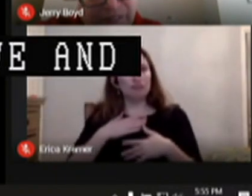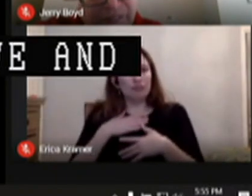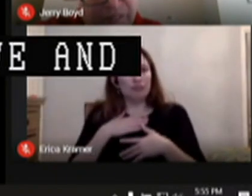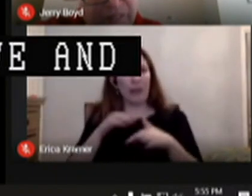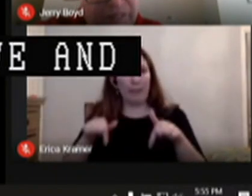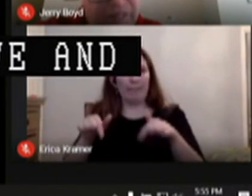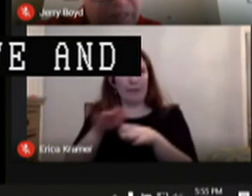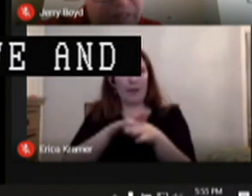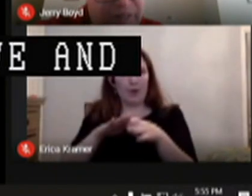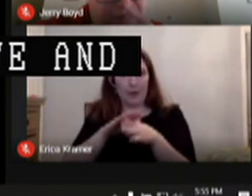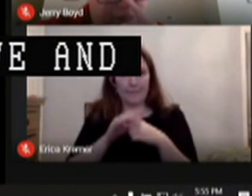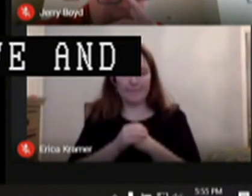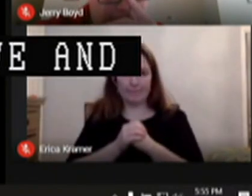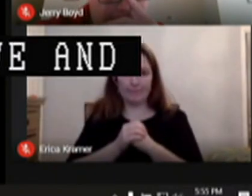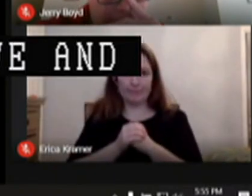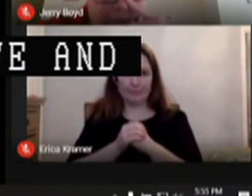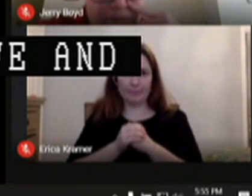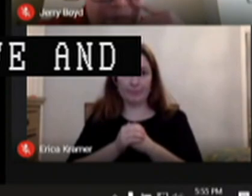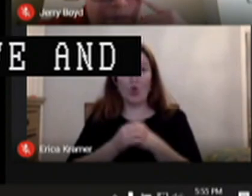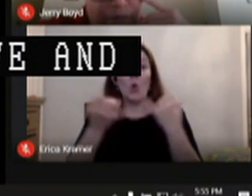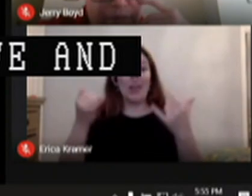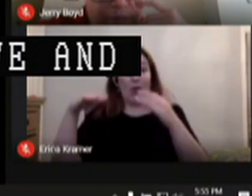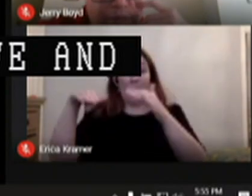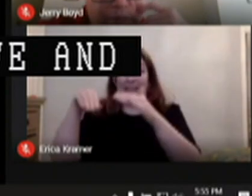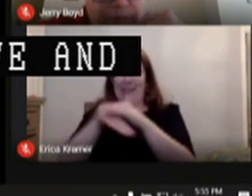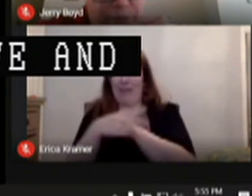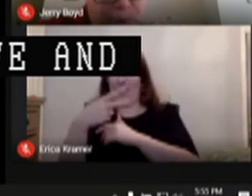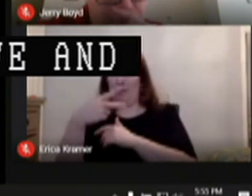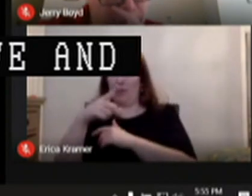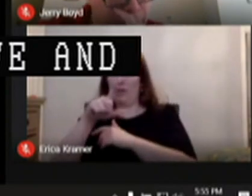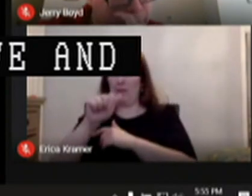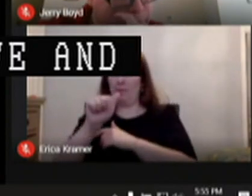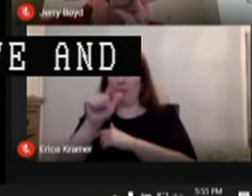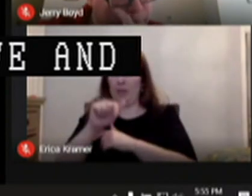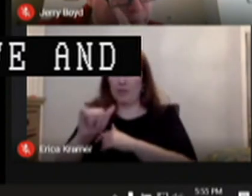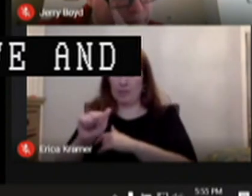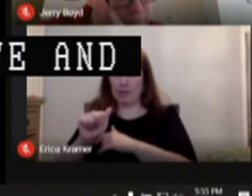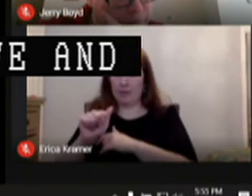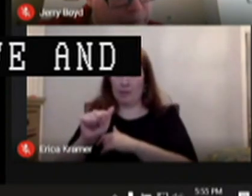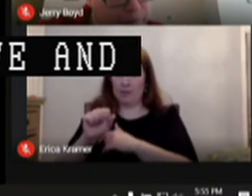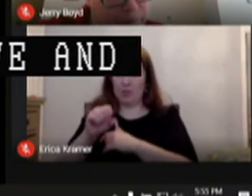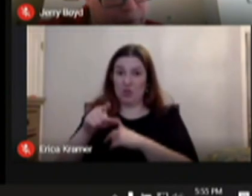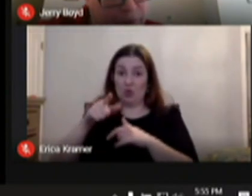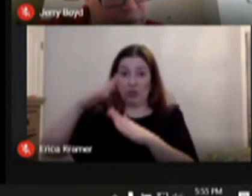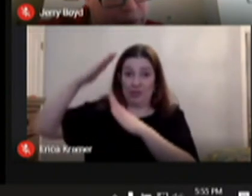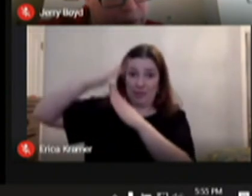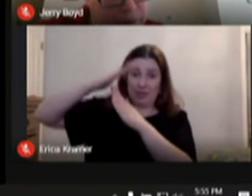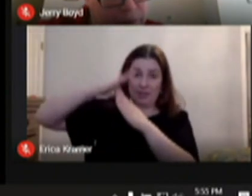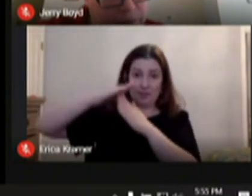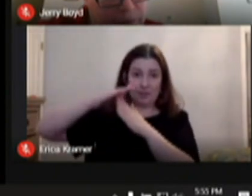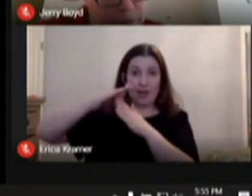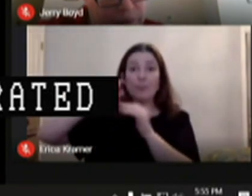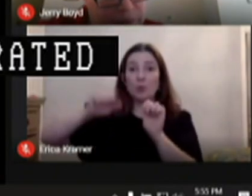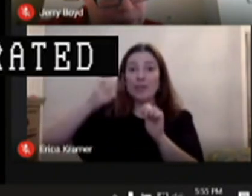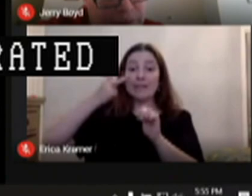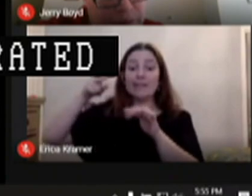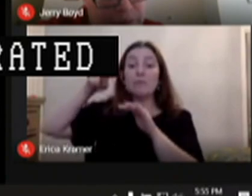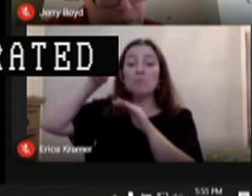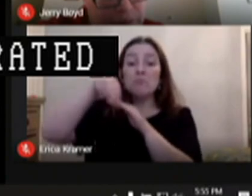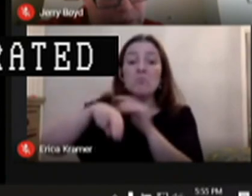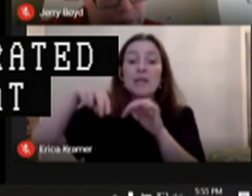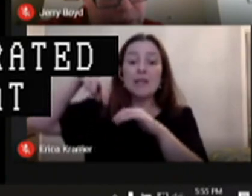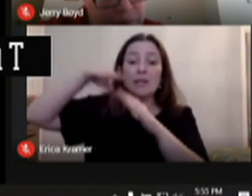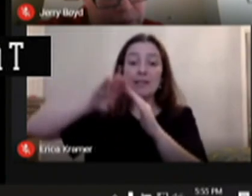Moving into the plaza, this is looking down the series of brick terraces separated by granite stair treads that exist along the north side